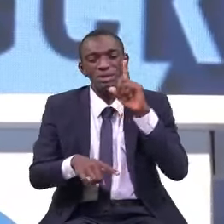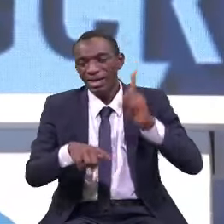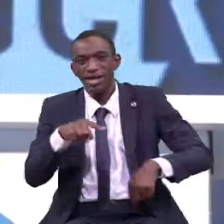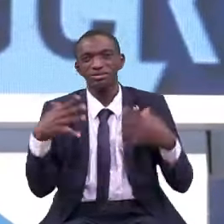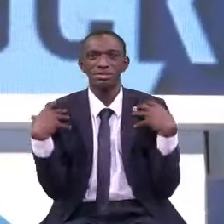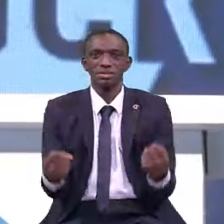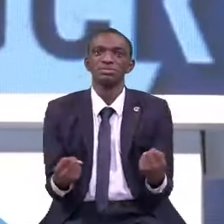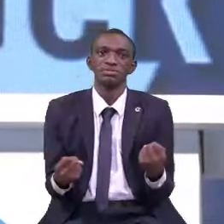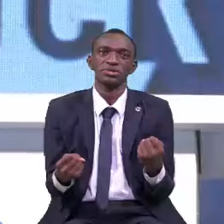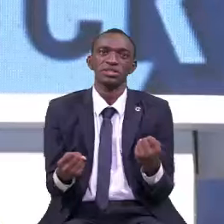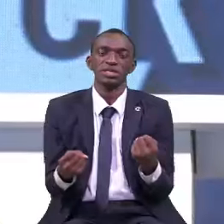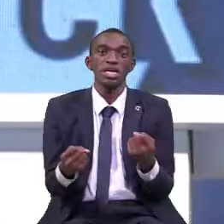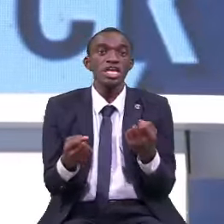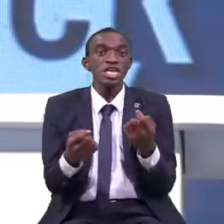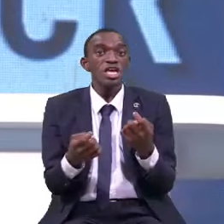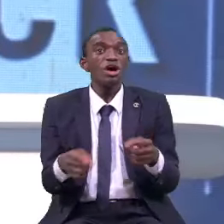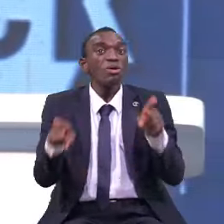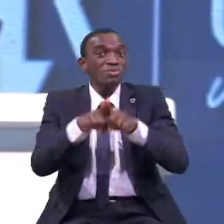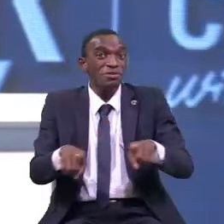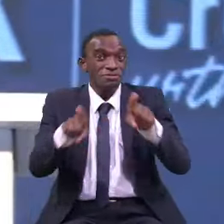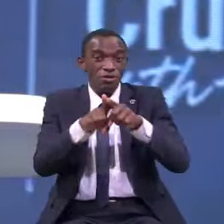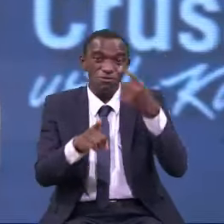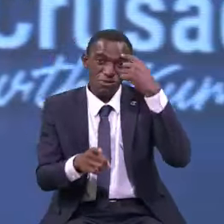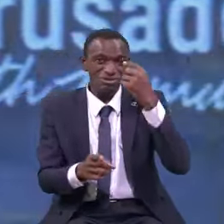And even for thousands of years now,